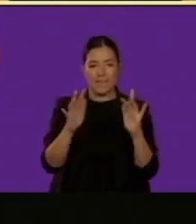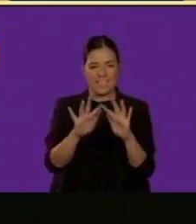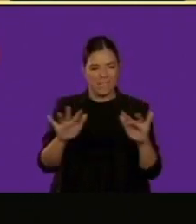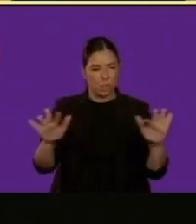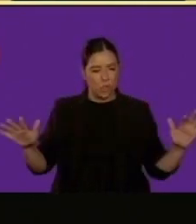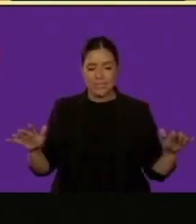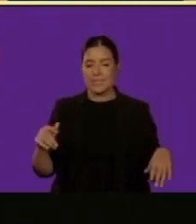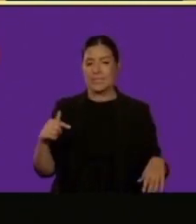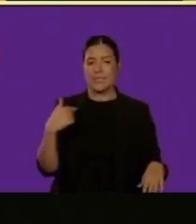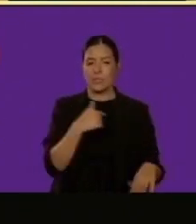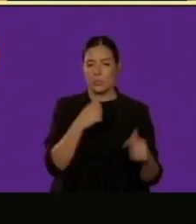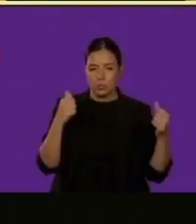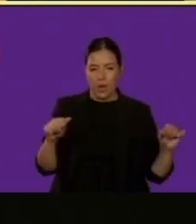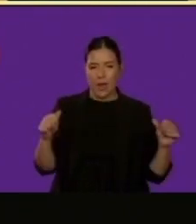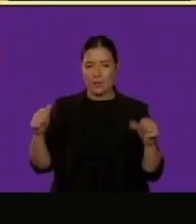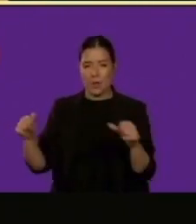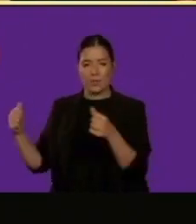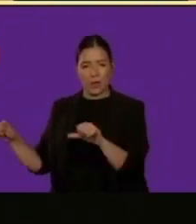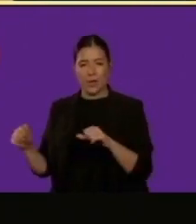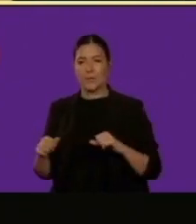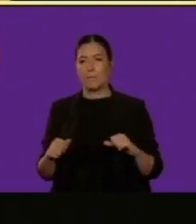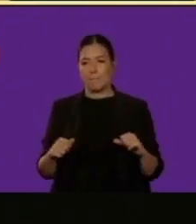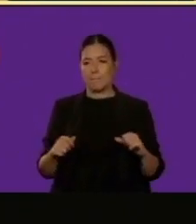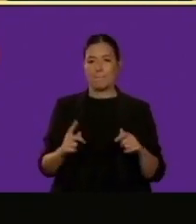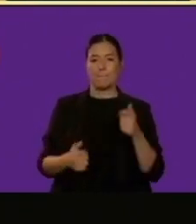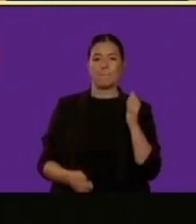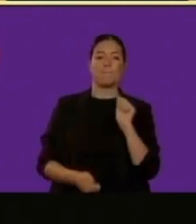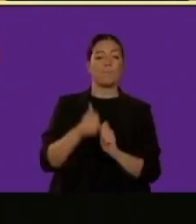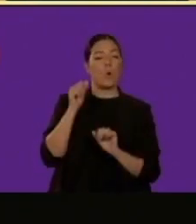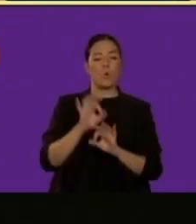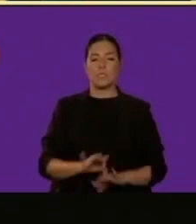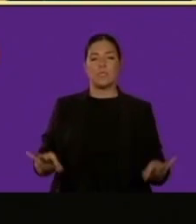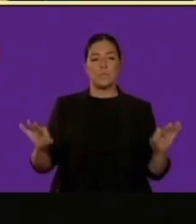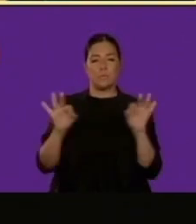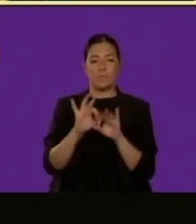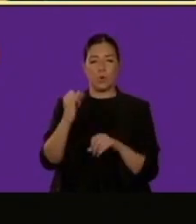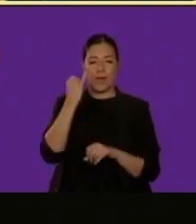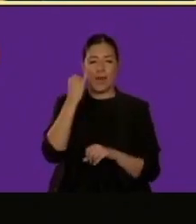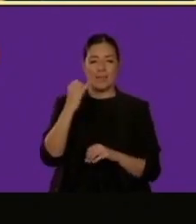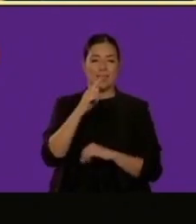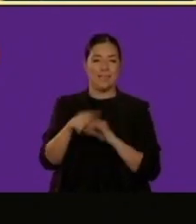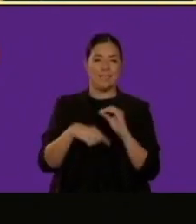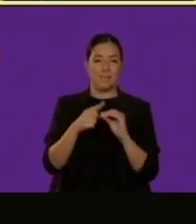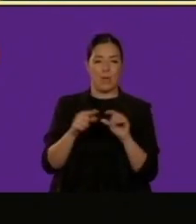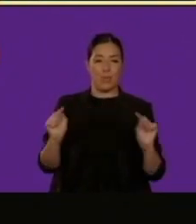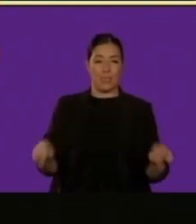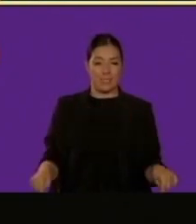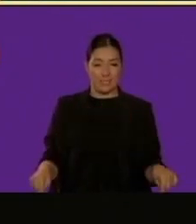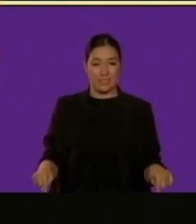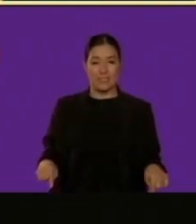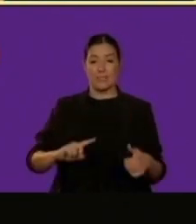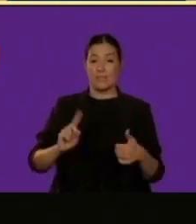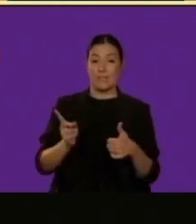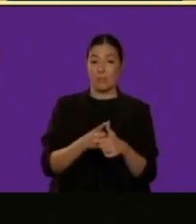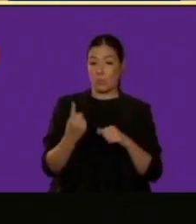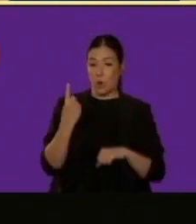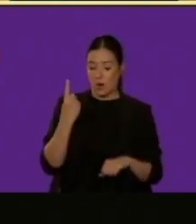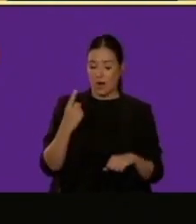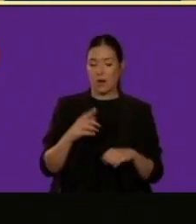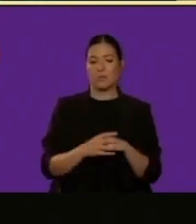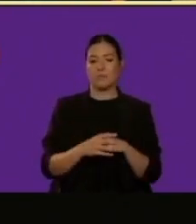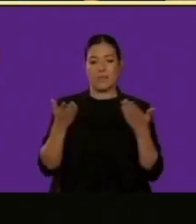months, explore social issues, and co-design a story that in the end is going to